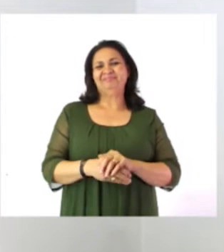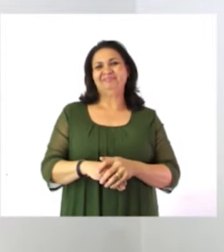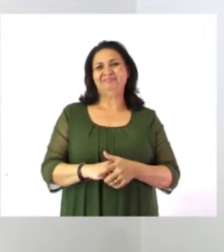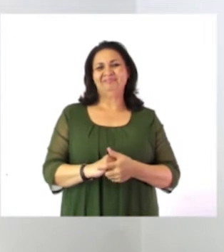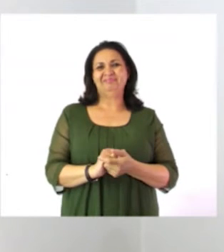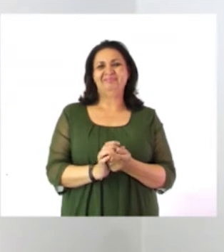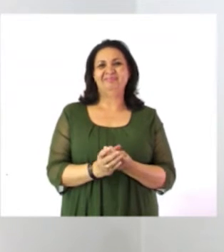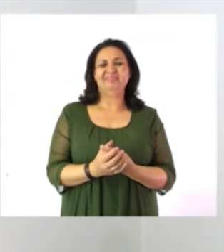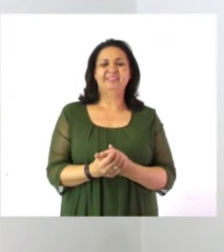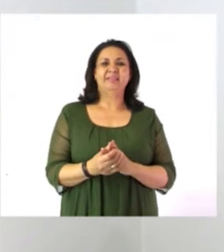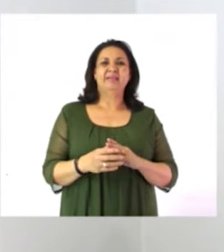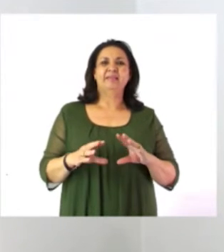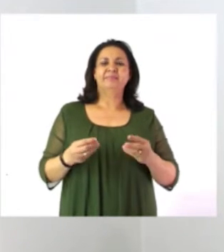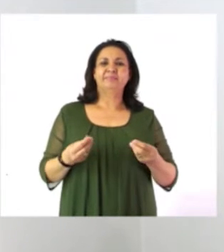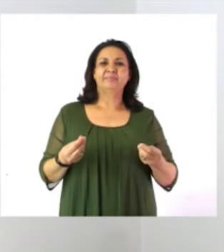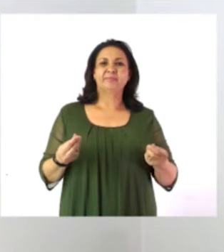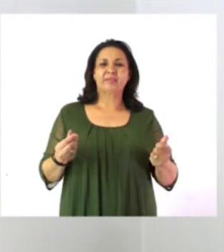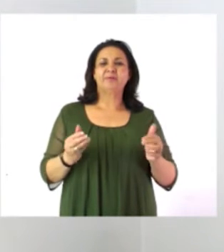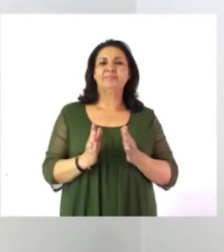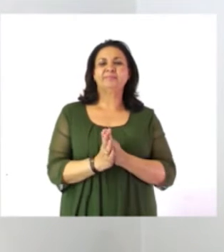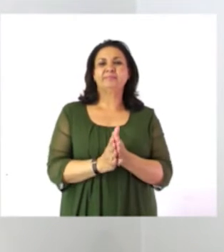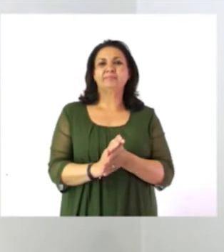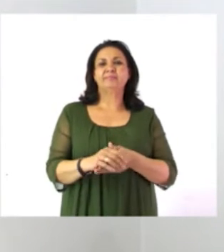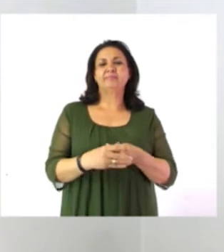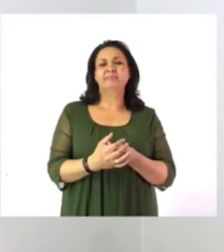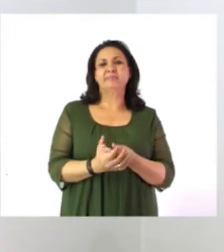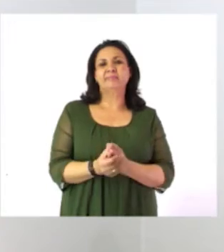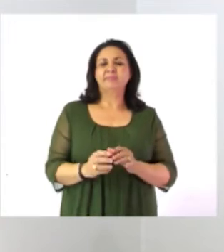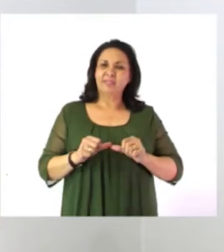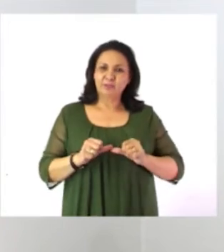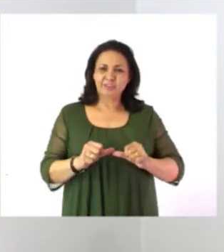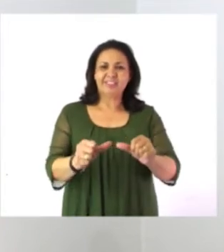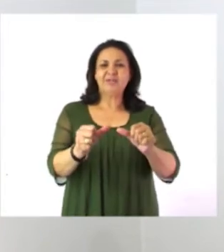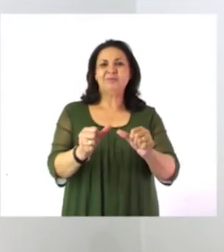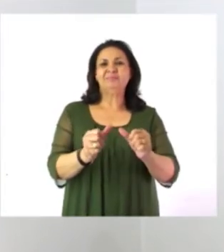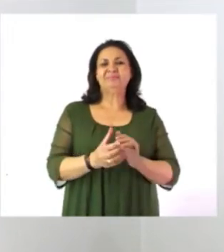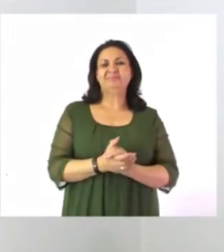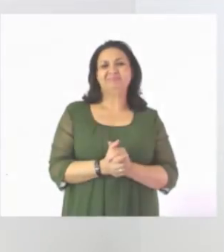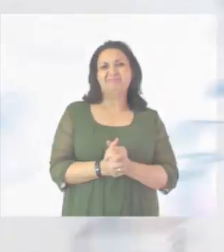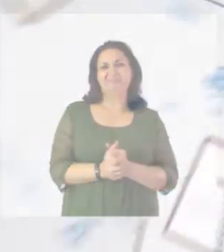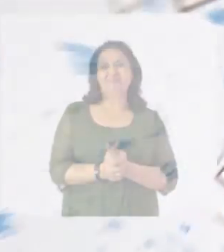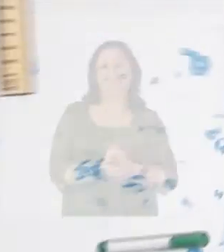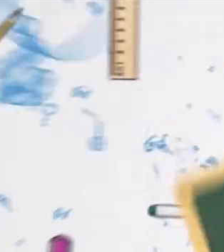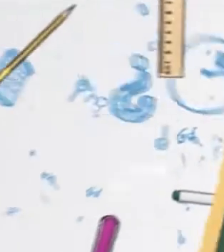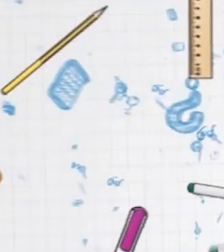Make sure your hands are dry. Now let's go on to our next lesson of the day.